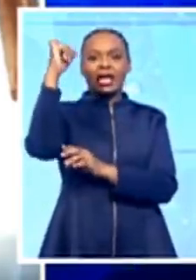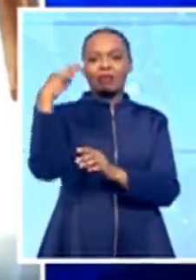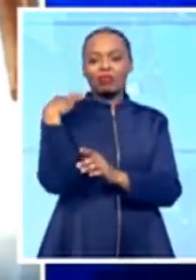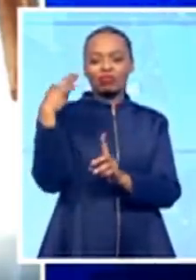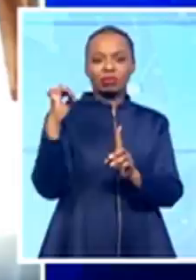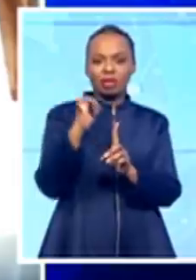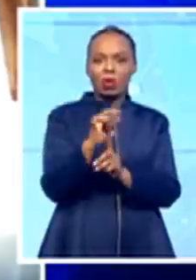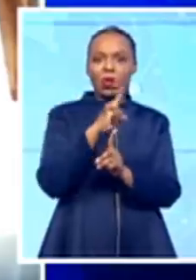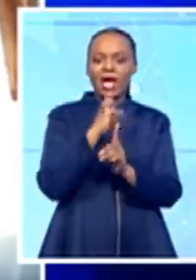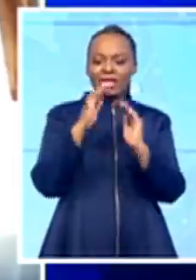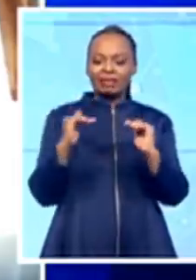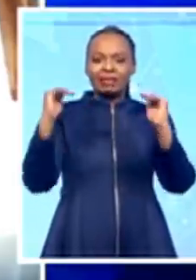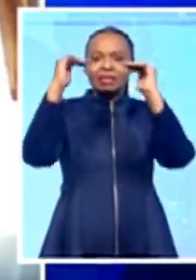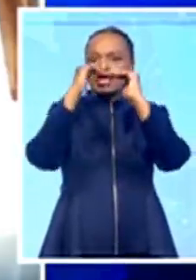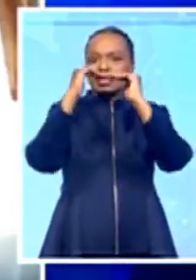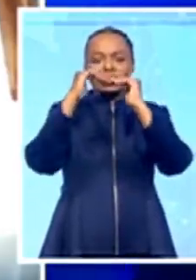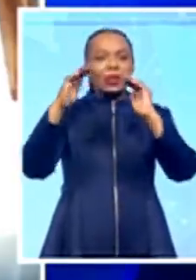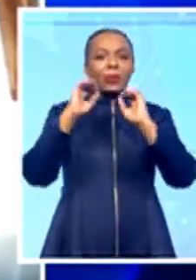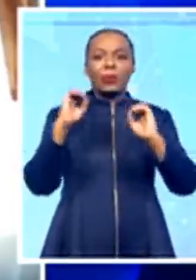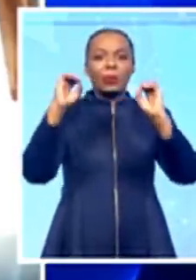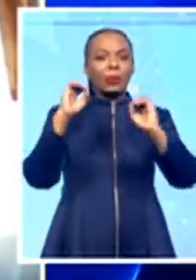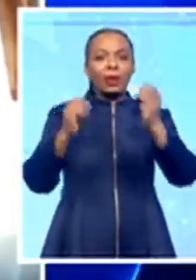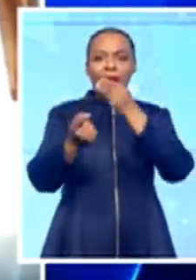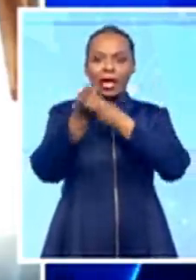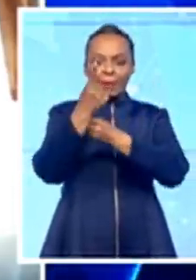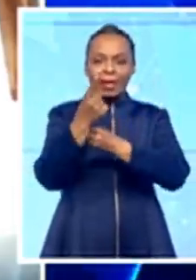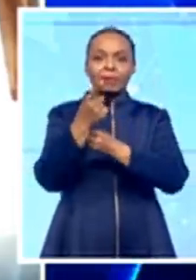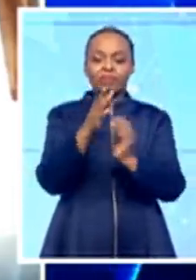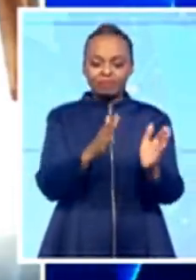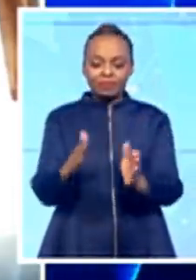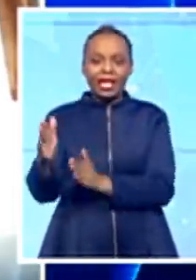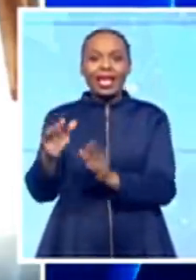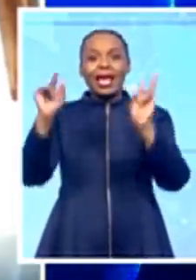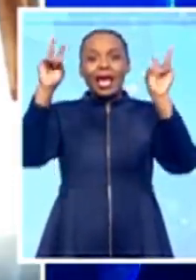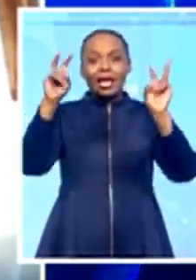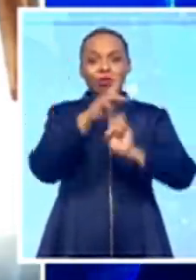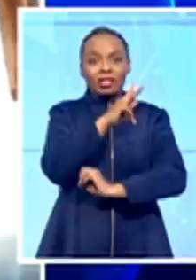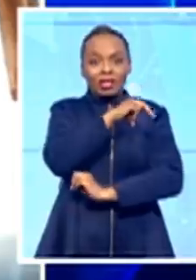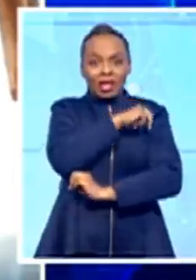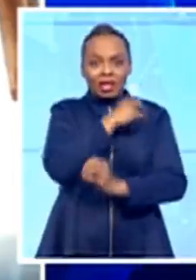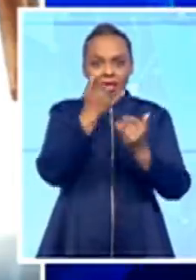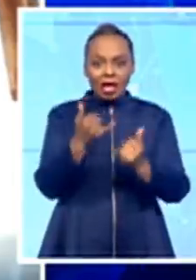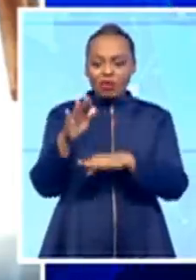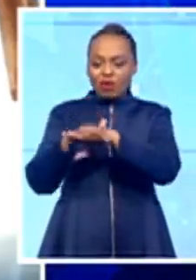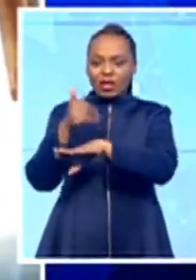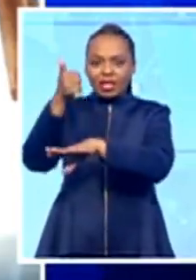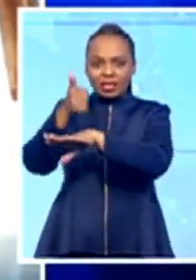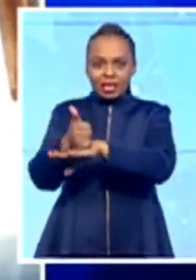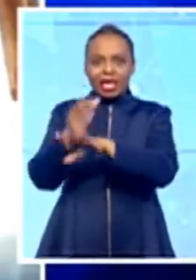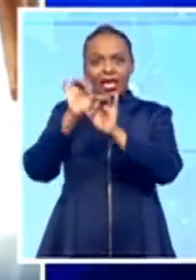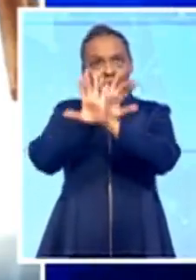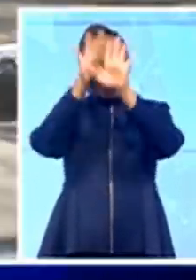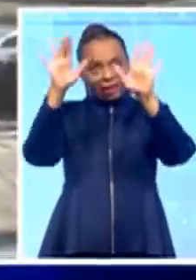So in terms of what's happening in KZN, the foundation has got a very clear point of view here that the